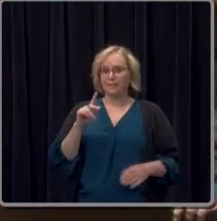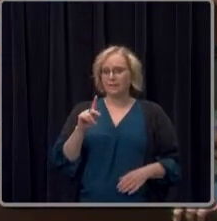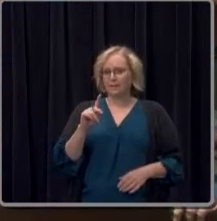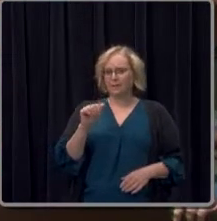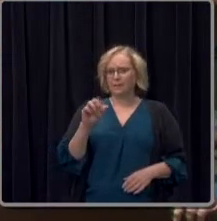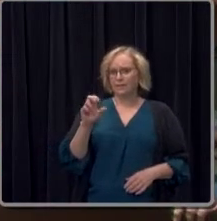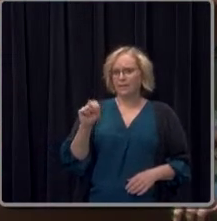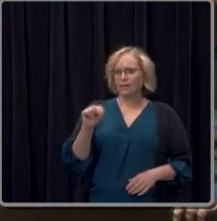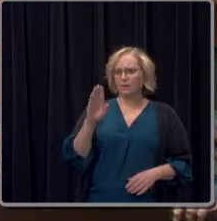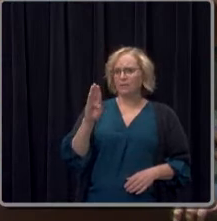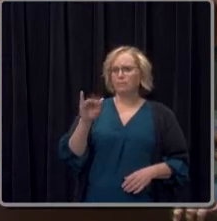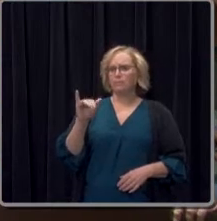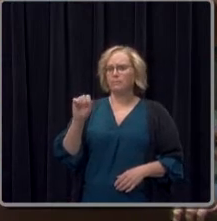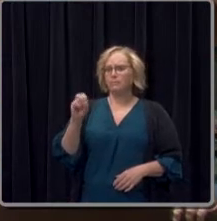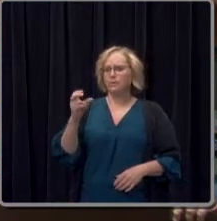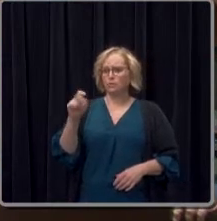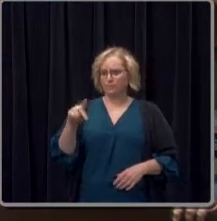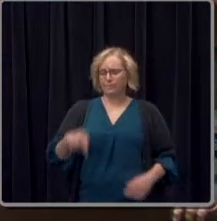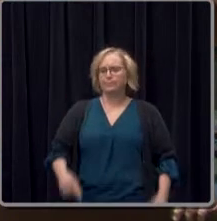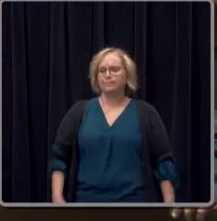Bishop.